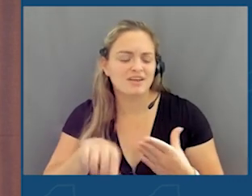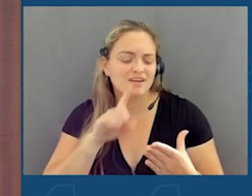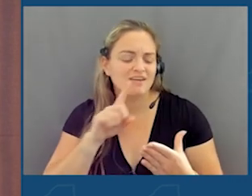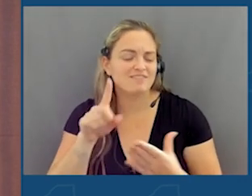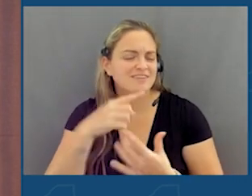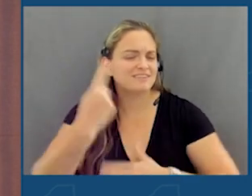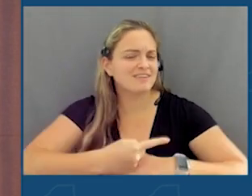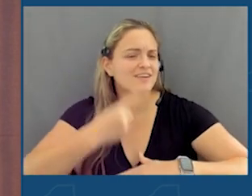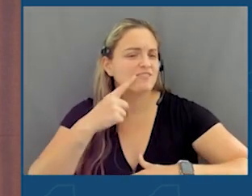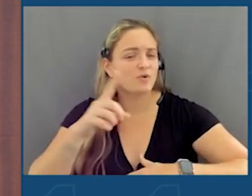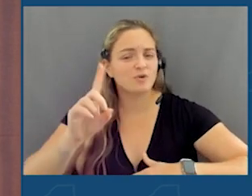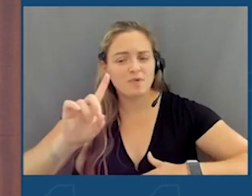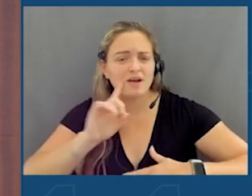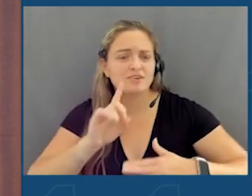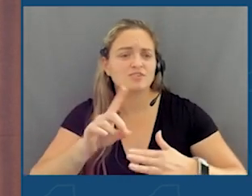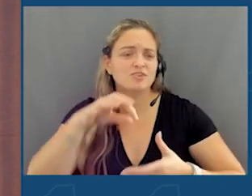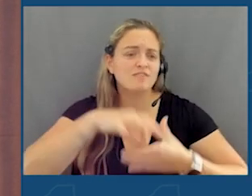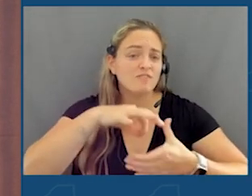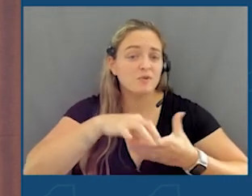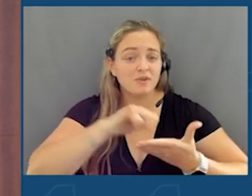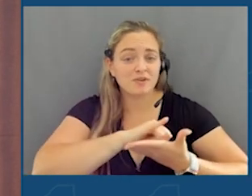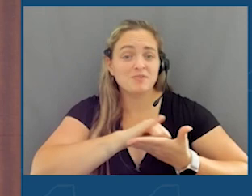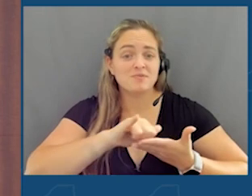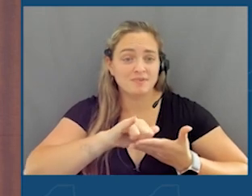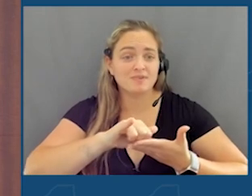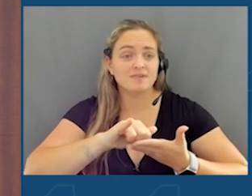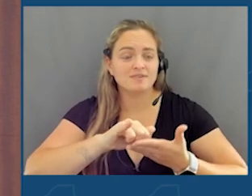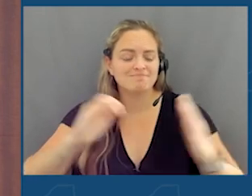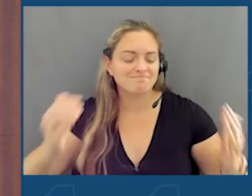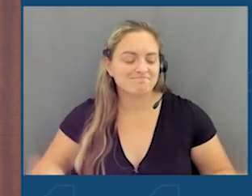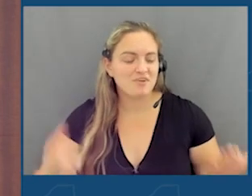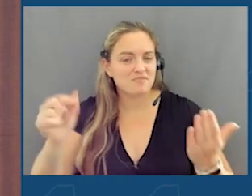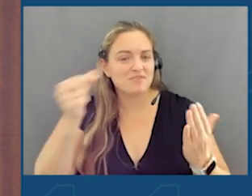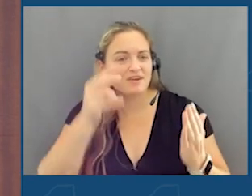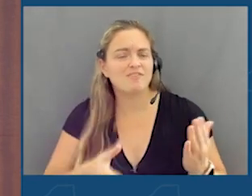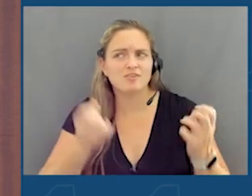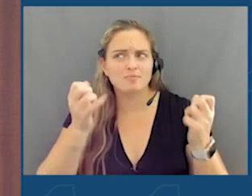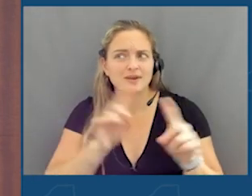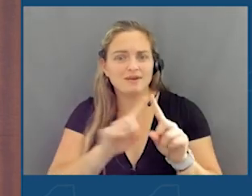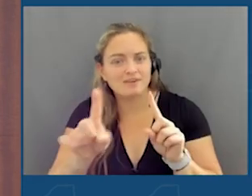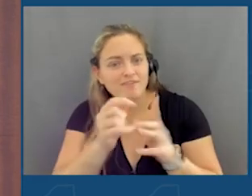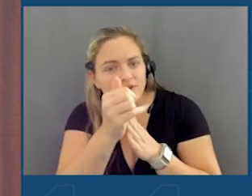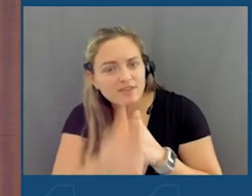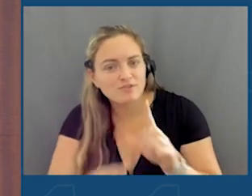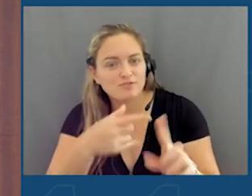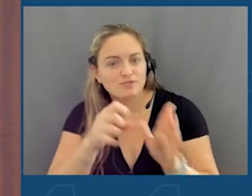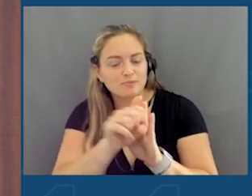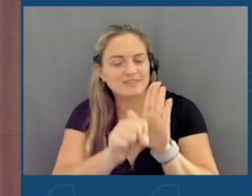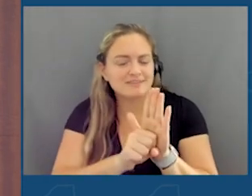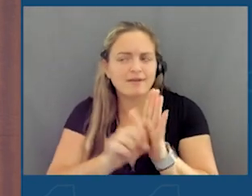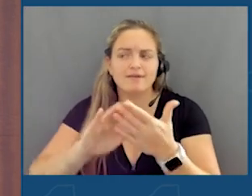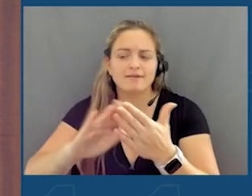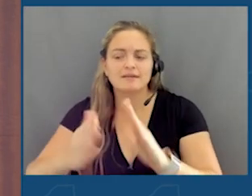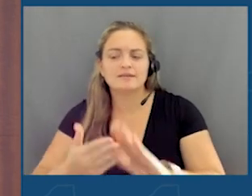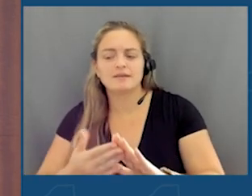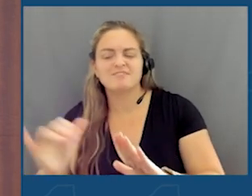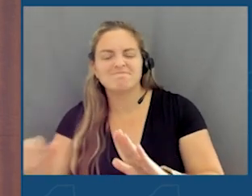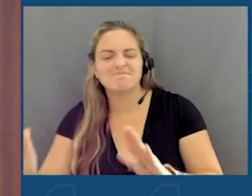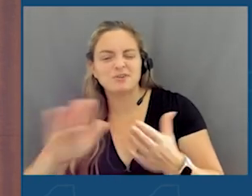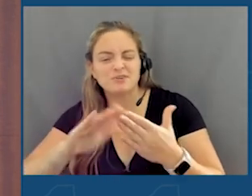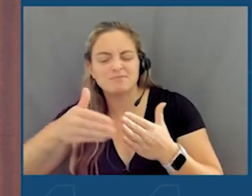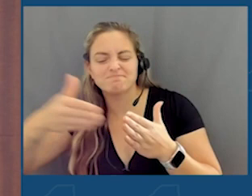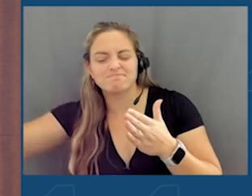for democracy and voting in New York, and welcome the governor and so many leaders from our state and city, as well as neighboring